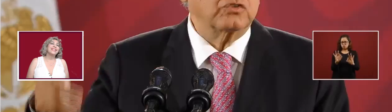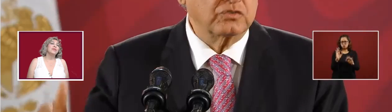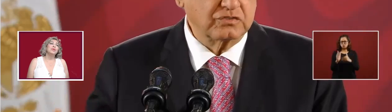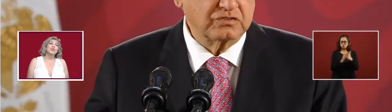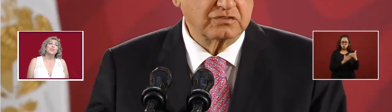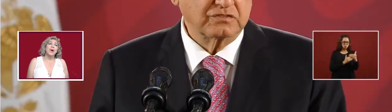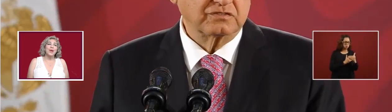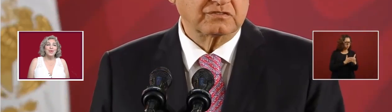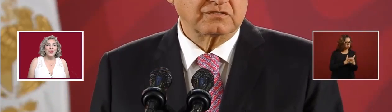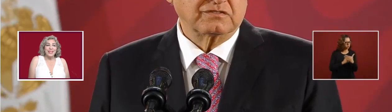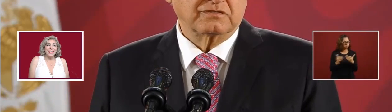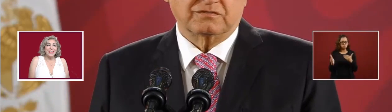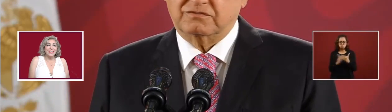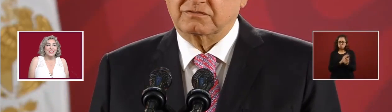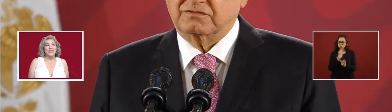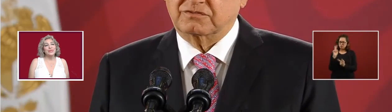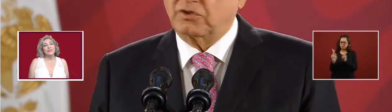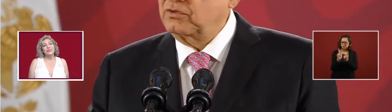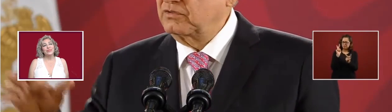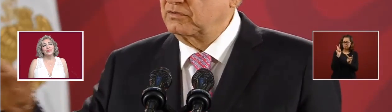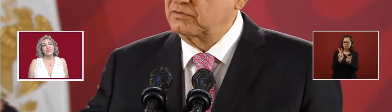Like the most modern thing.